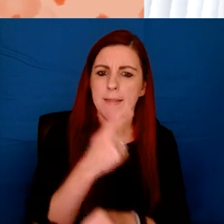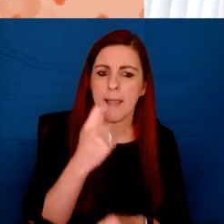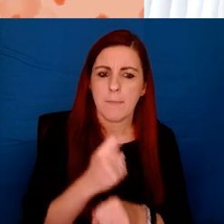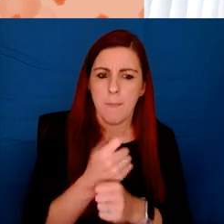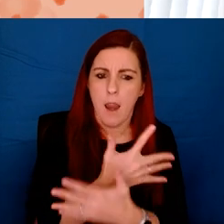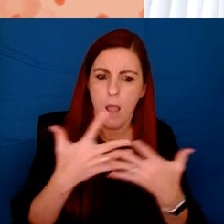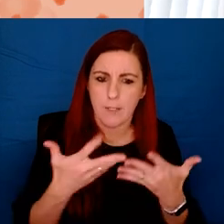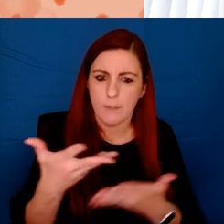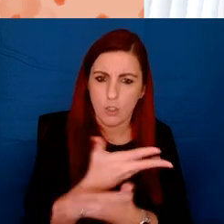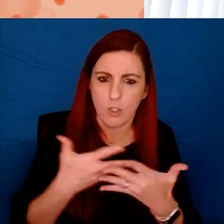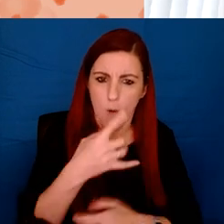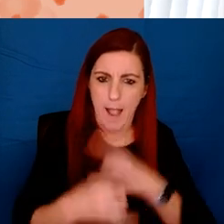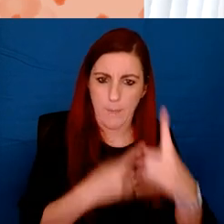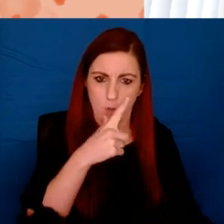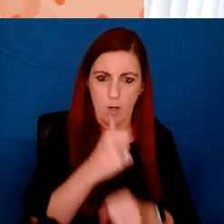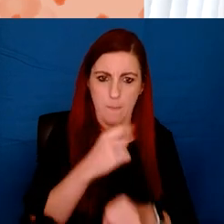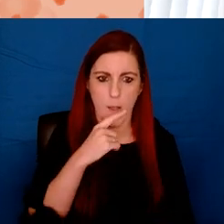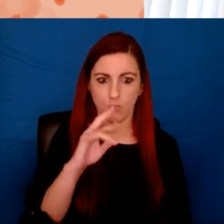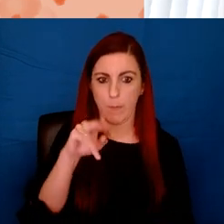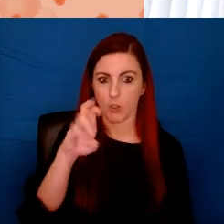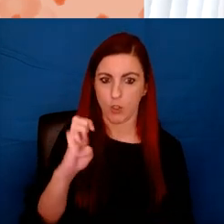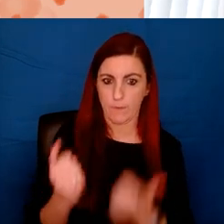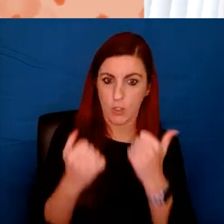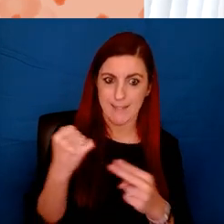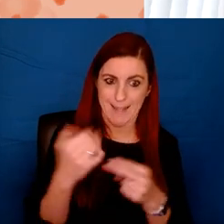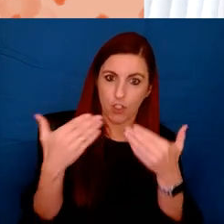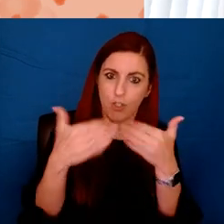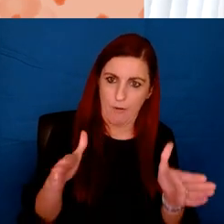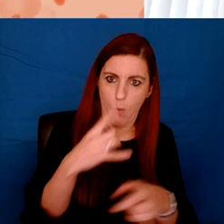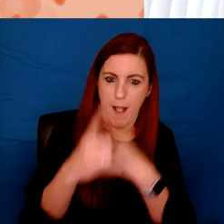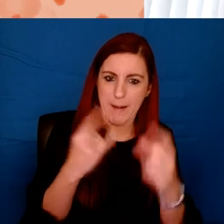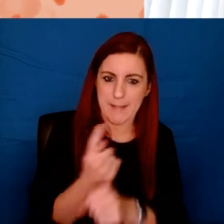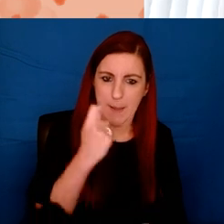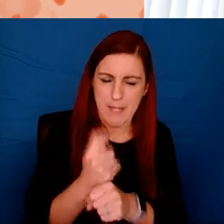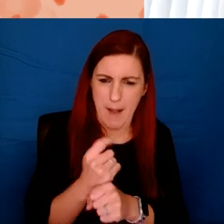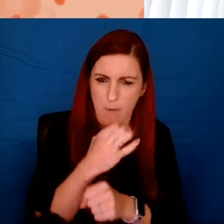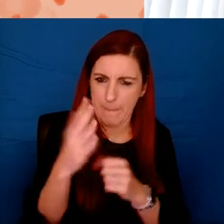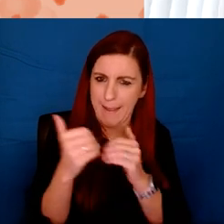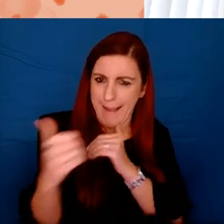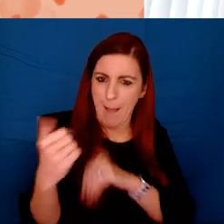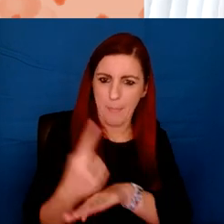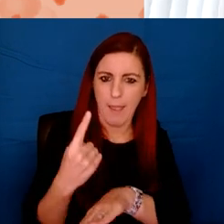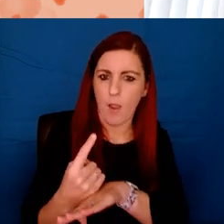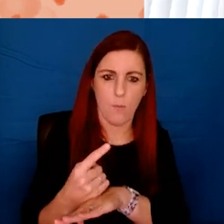time of kind of discussions in Ireland around reproductive justice in general were taking place. And there was a real gap